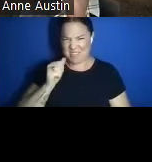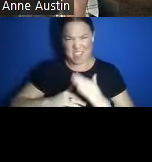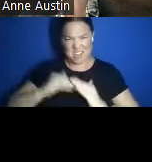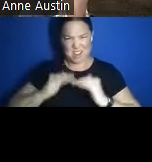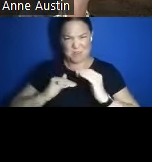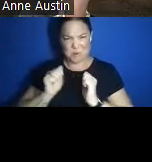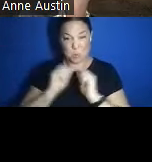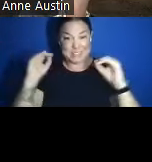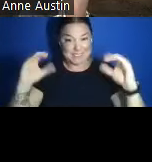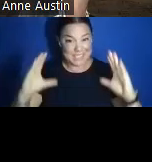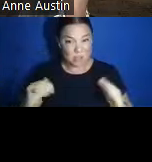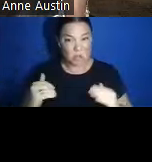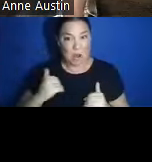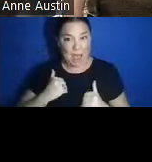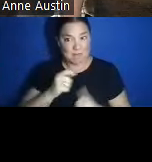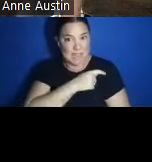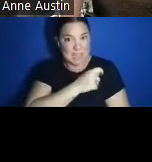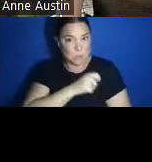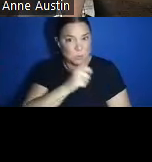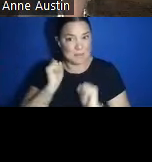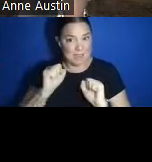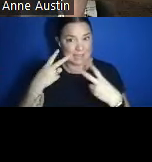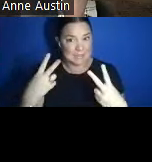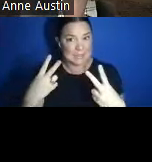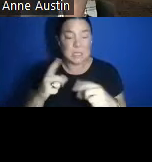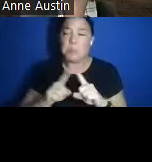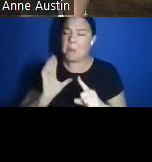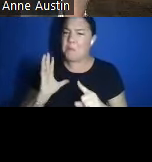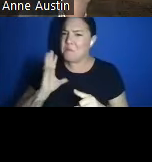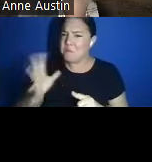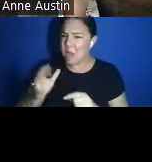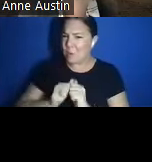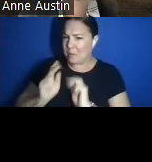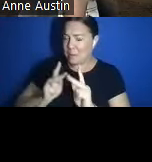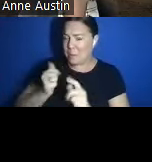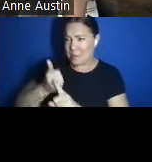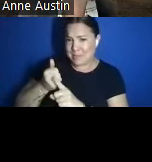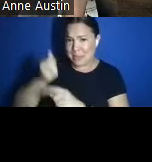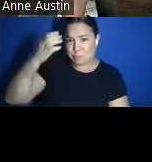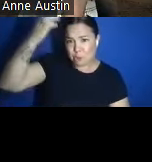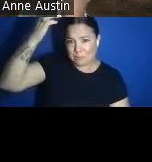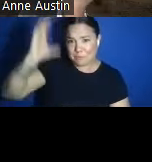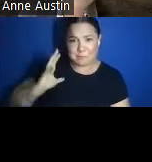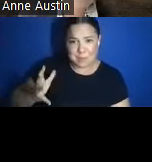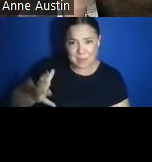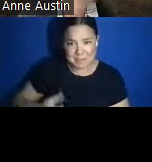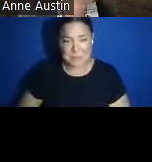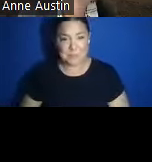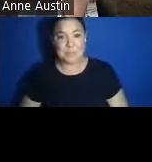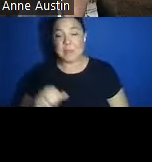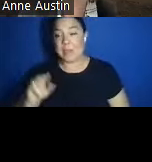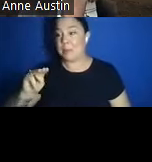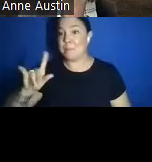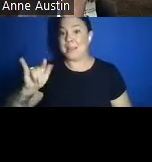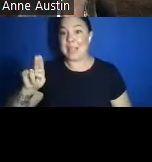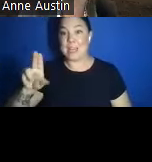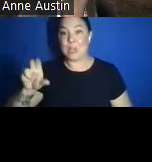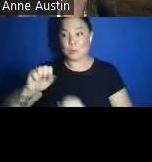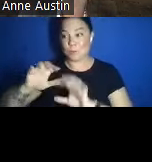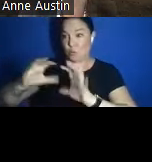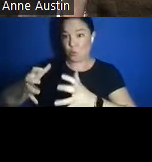teachers having visible tattoos, but far more comfortable with chefs. In fact, among millennials, based on these